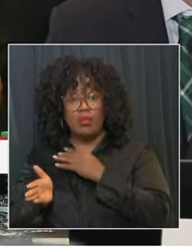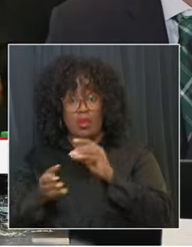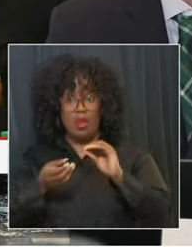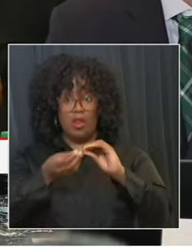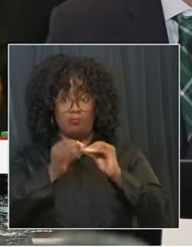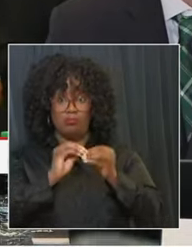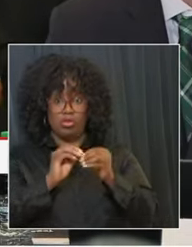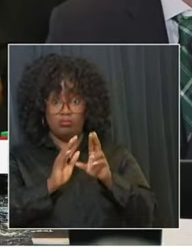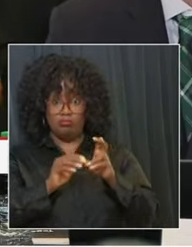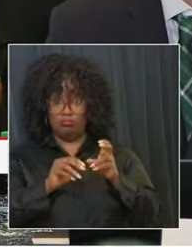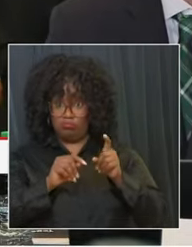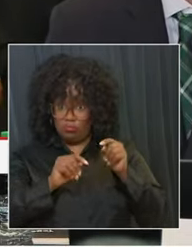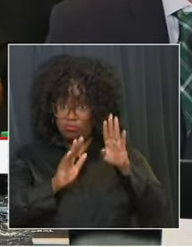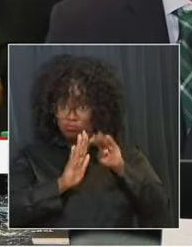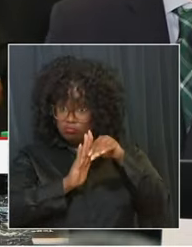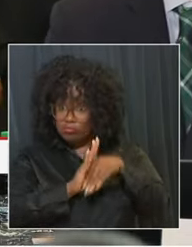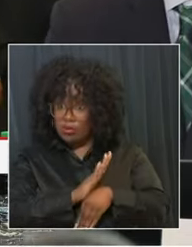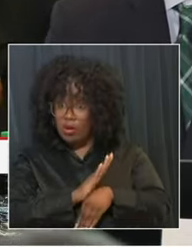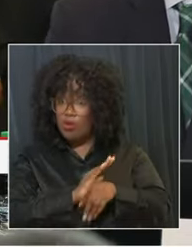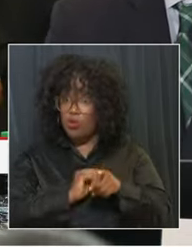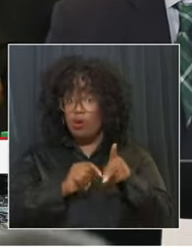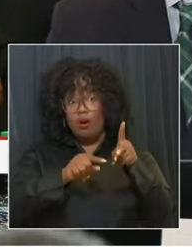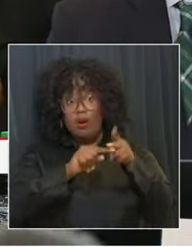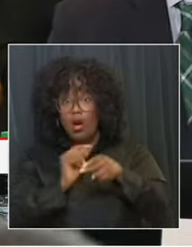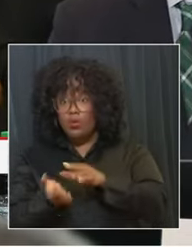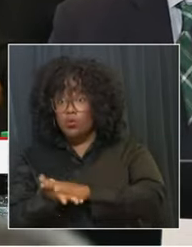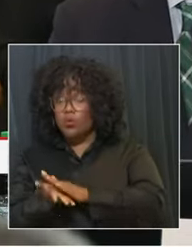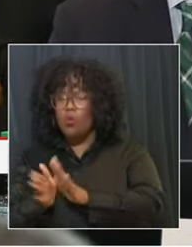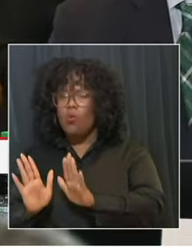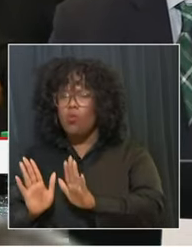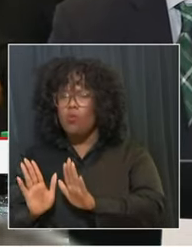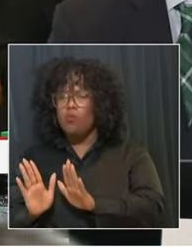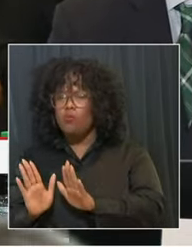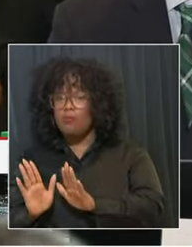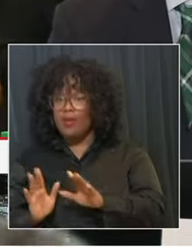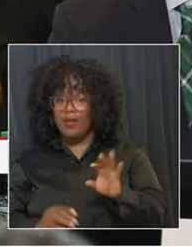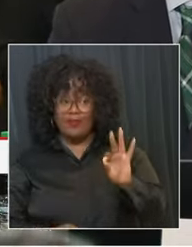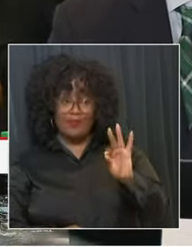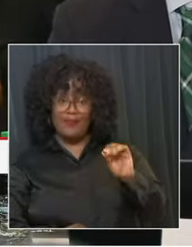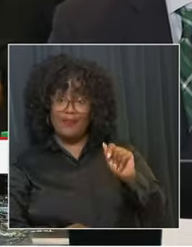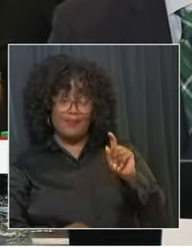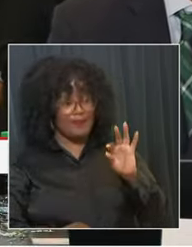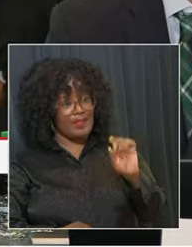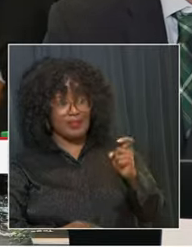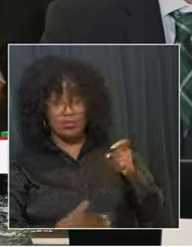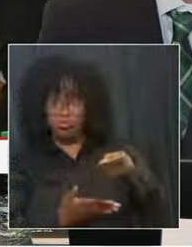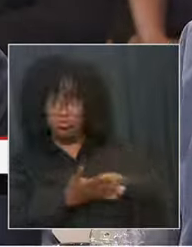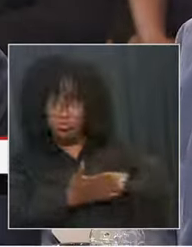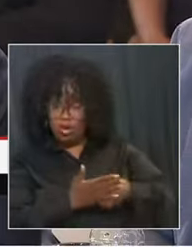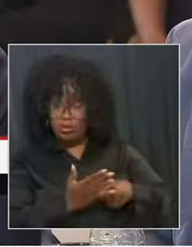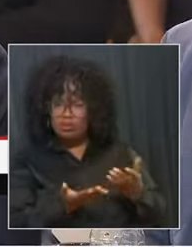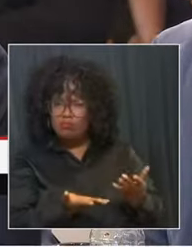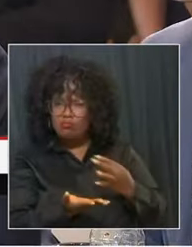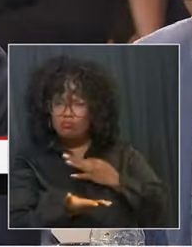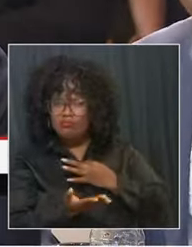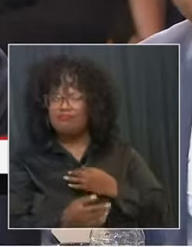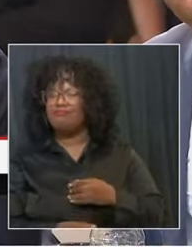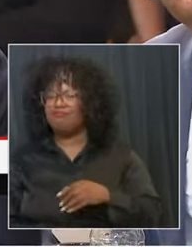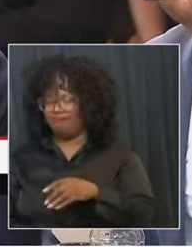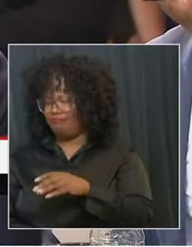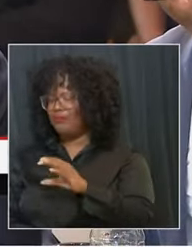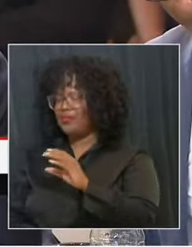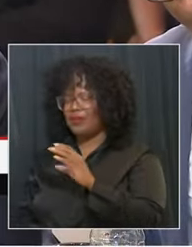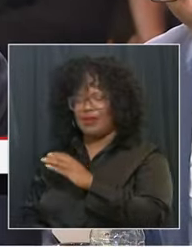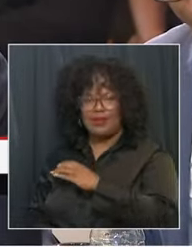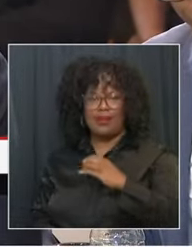just shifting where the fixed costs are placed. Okay, it's worth, I don't mean to keep going back and forth, but that's for one of